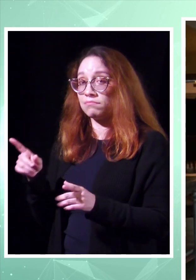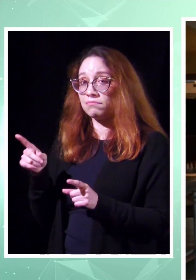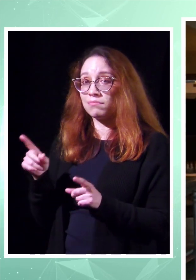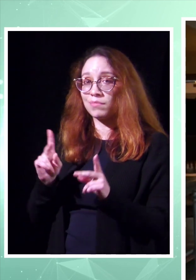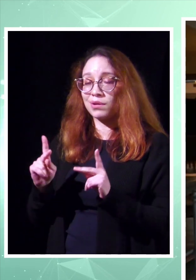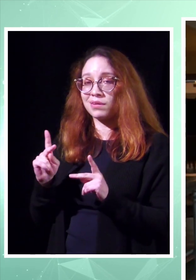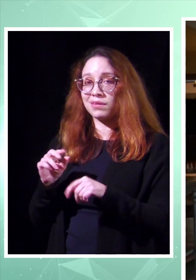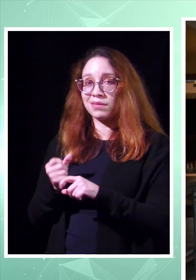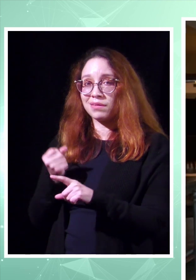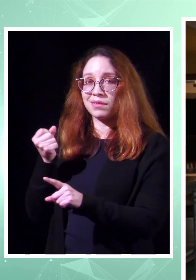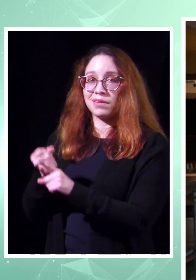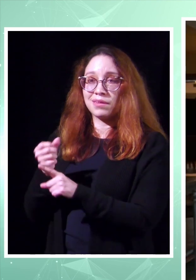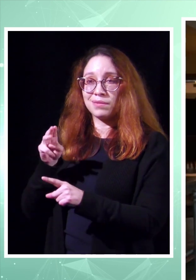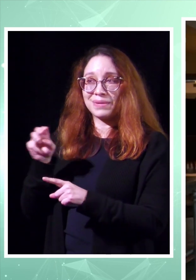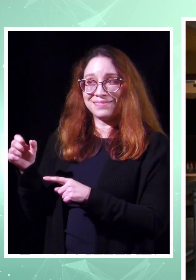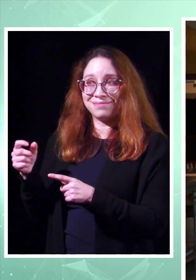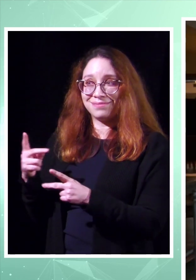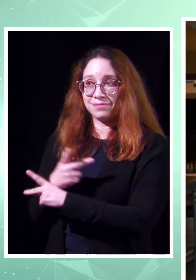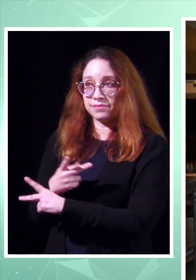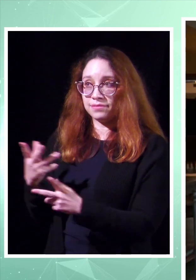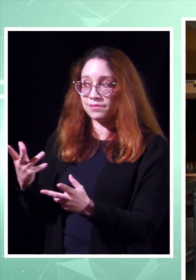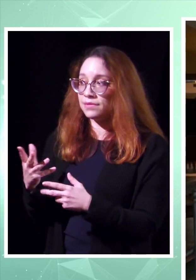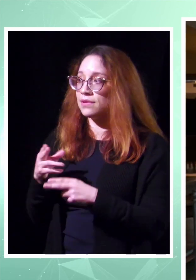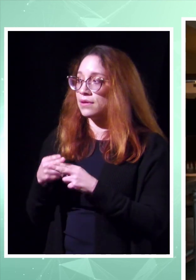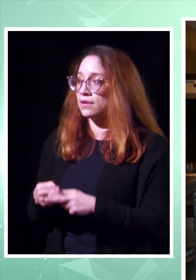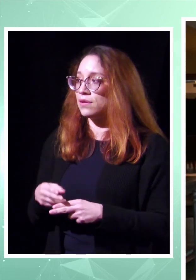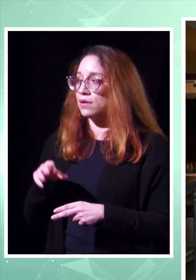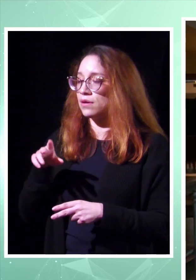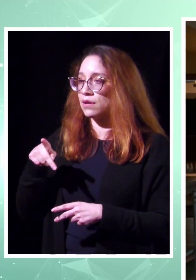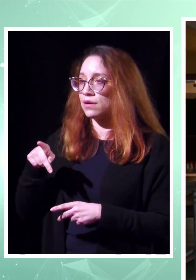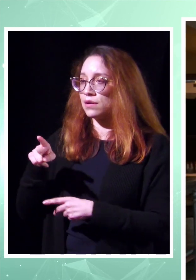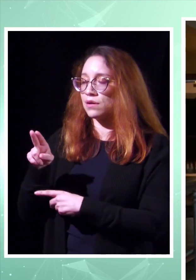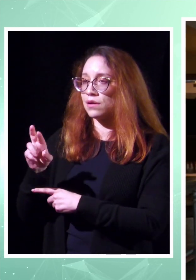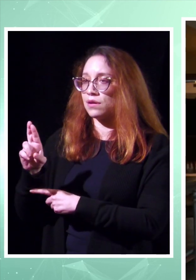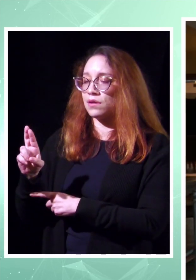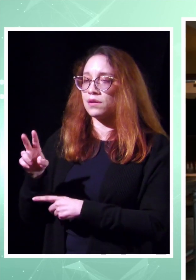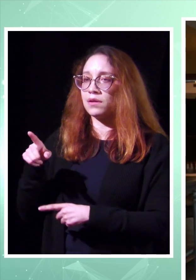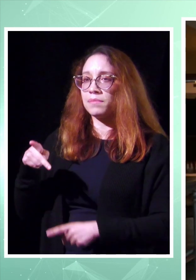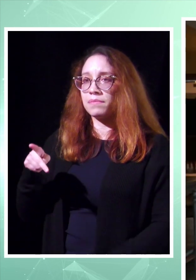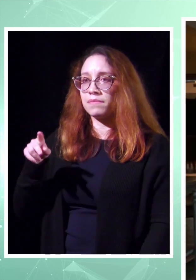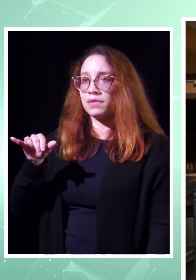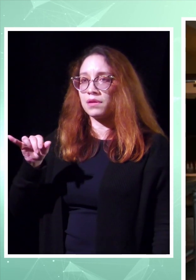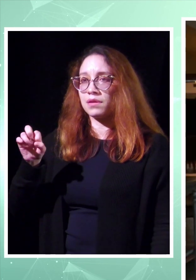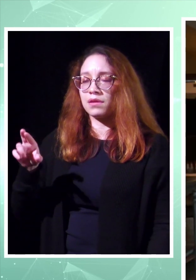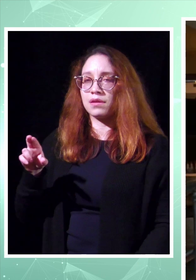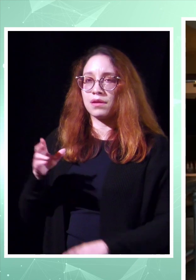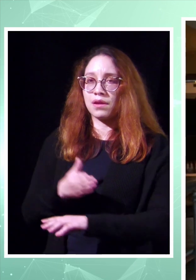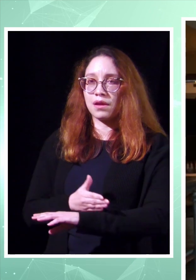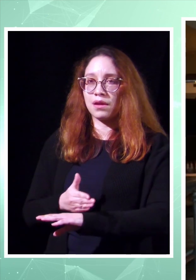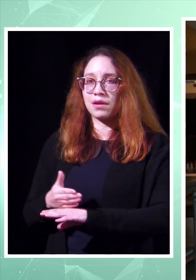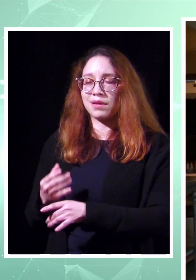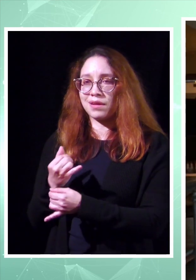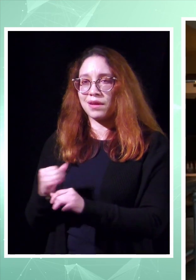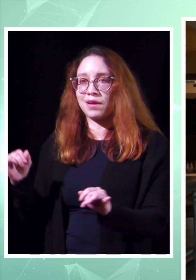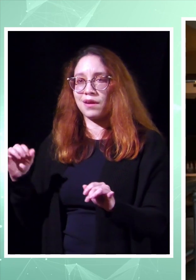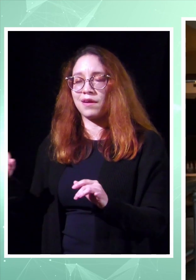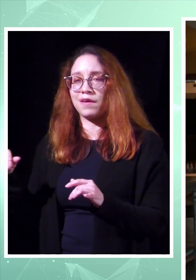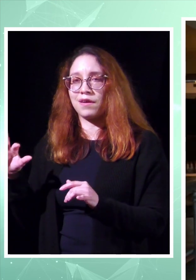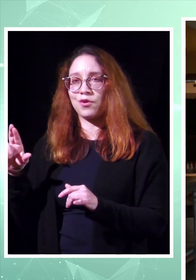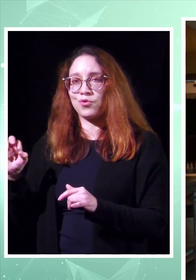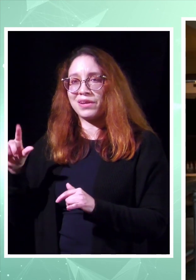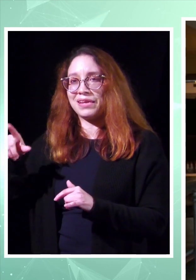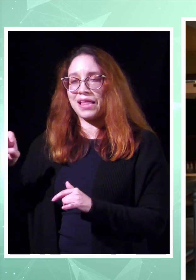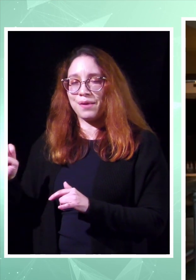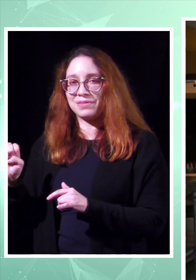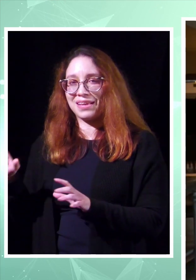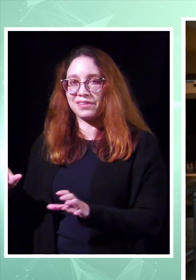people impacted by MS can get worse. And that's called PIRA, P-I-R-A, progression independent from relapse